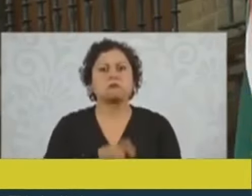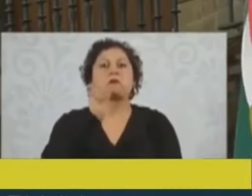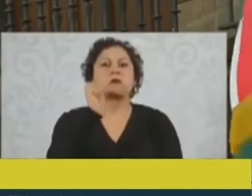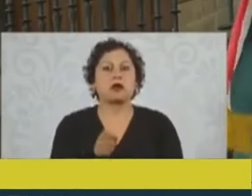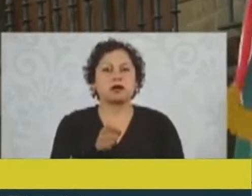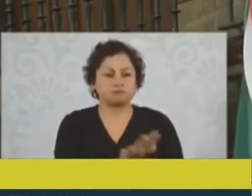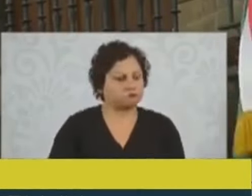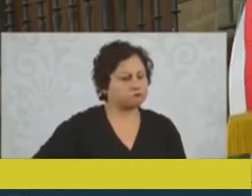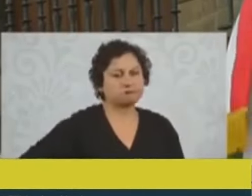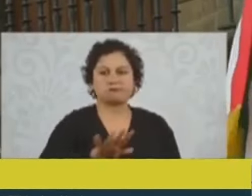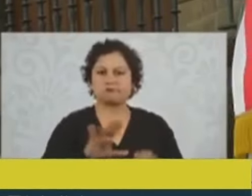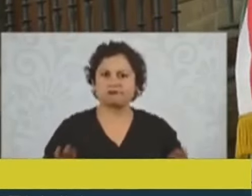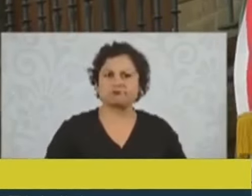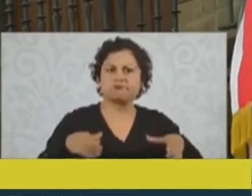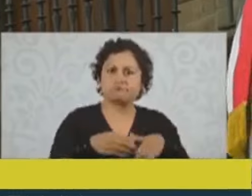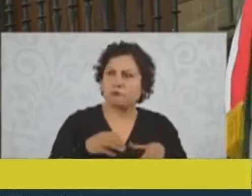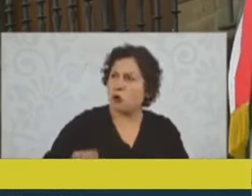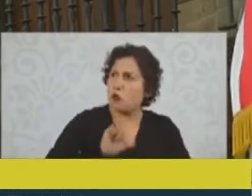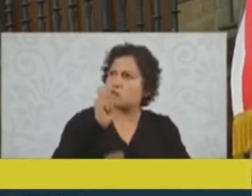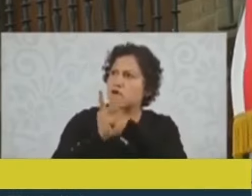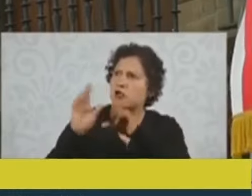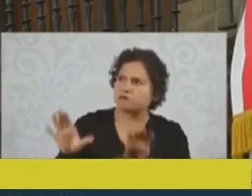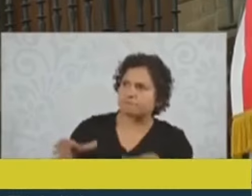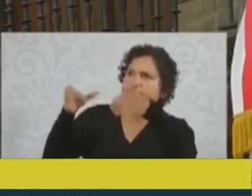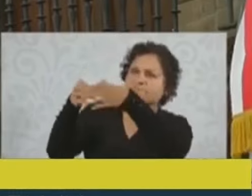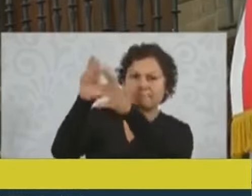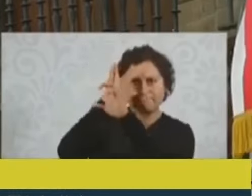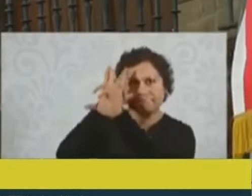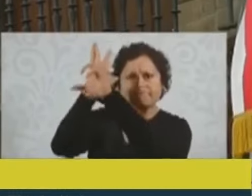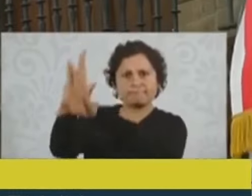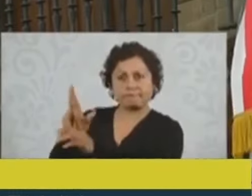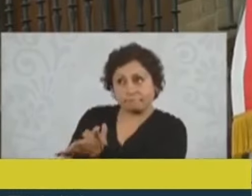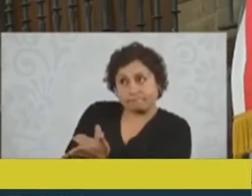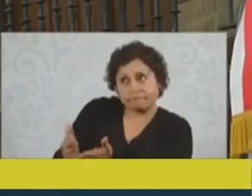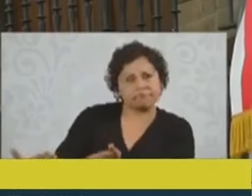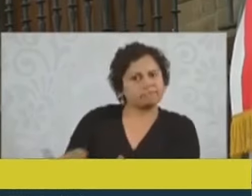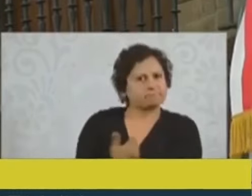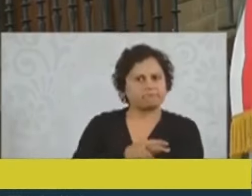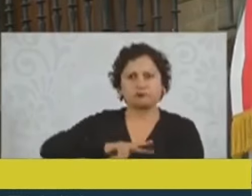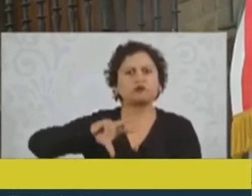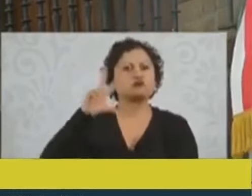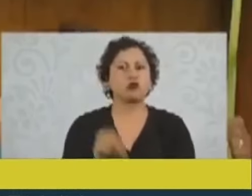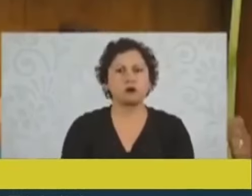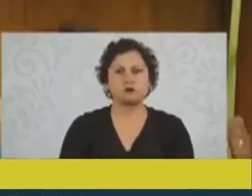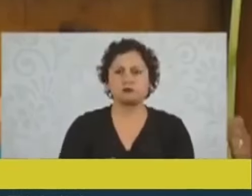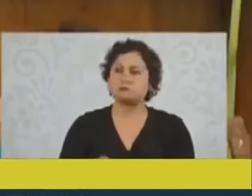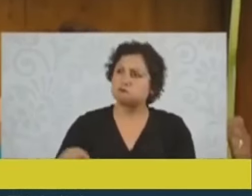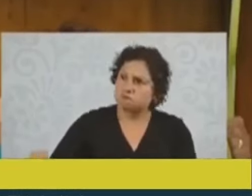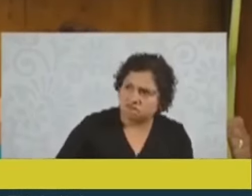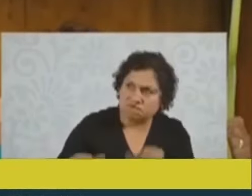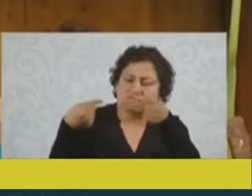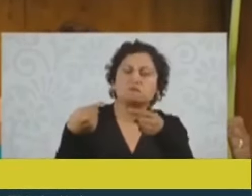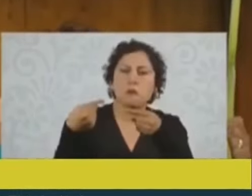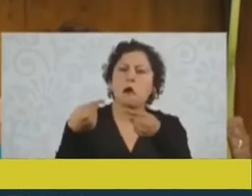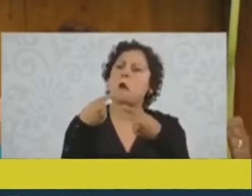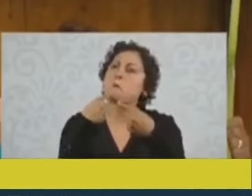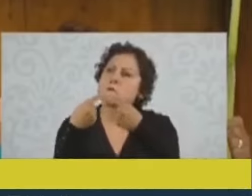of self-determination of the people, non-intervention, and peaceful solution of